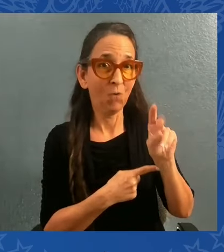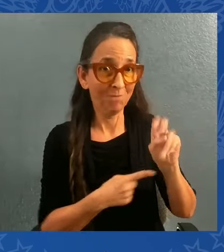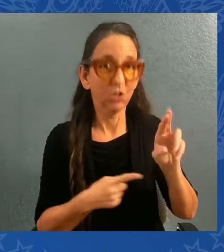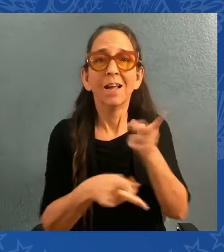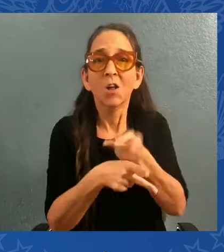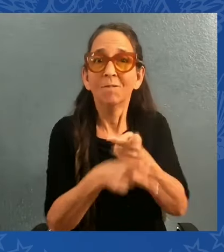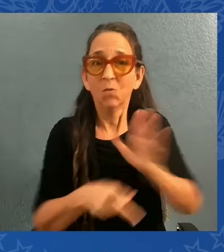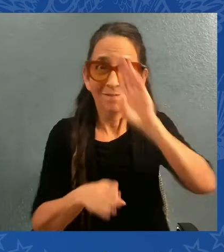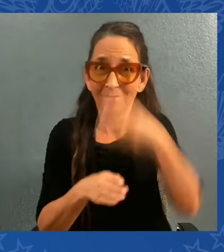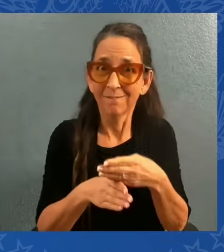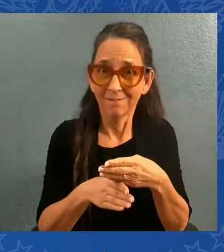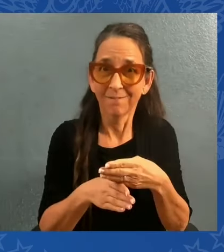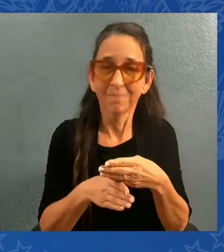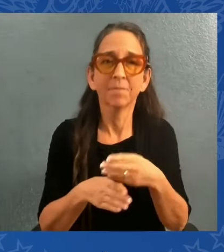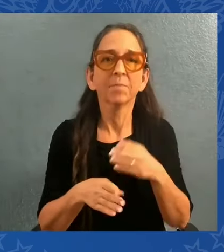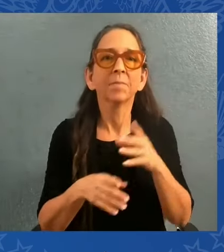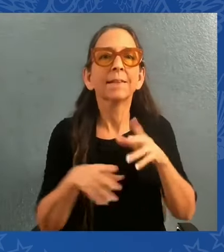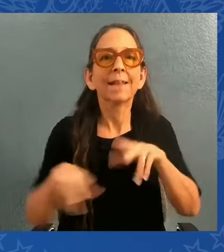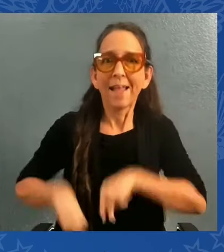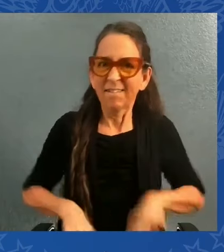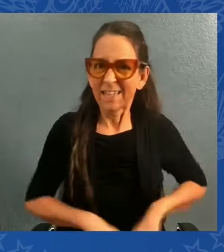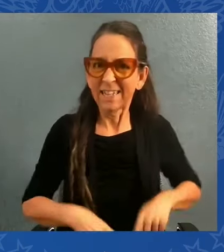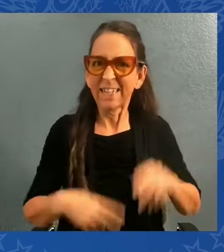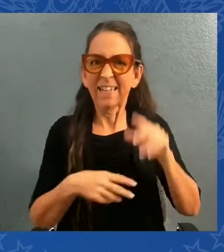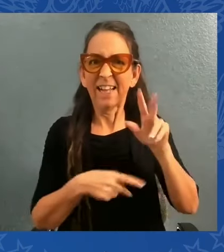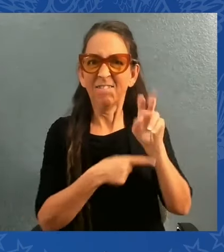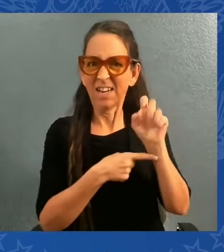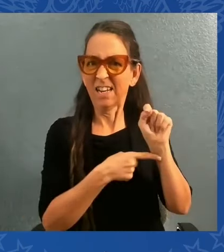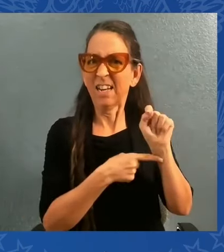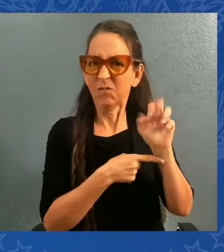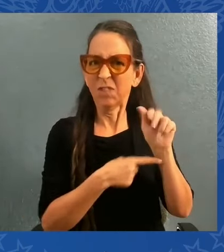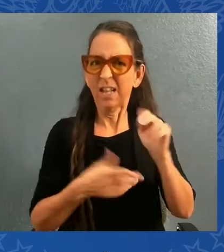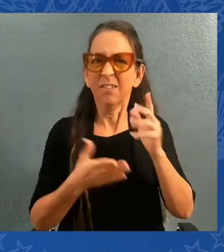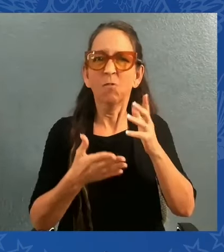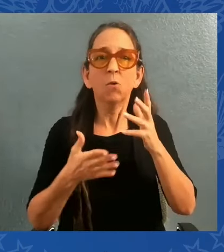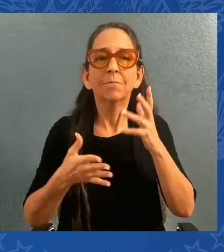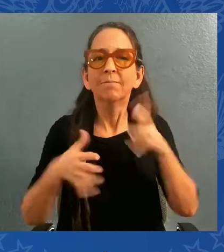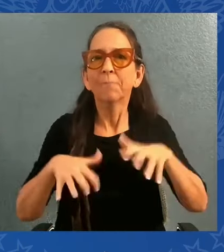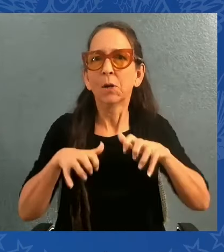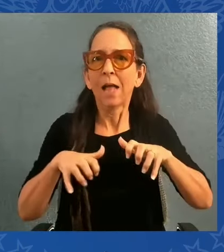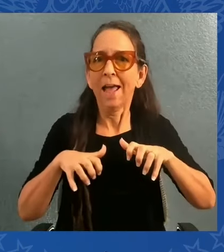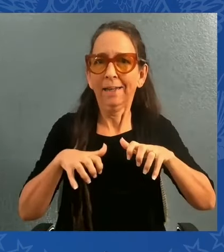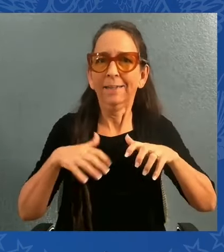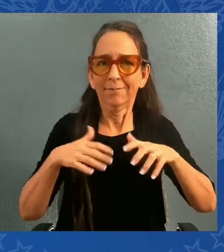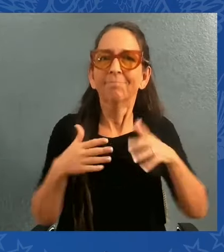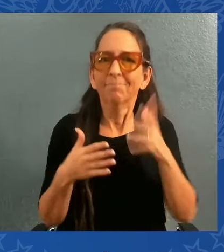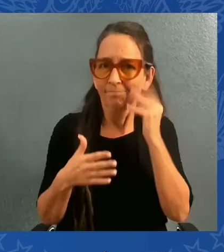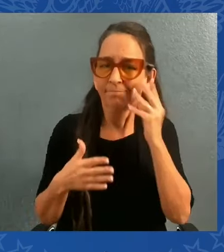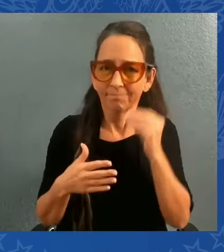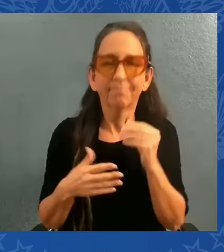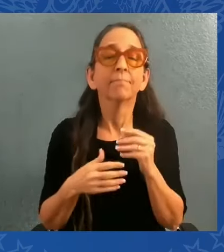after a traumatic brain injury. Cindy and Lee show that veteran caregivers are heroes